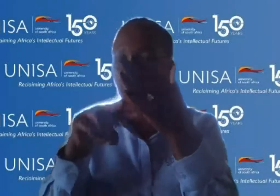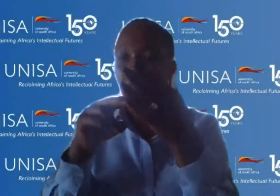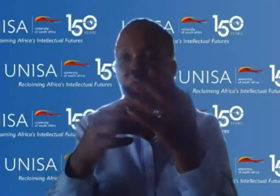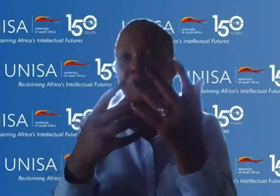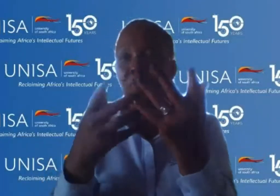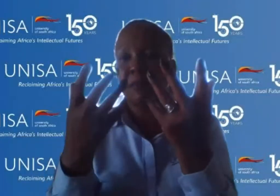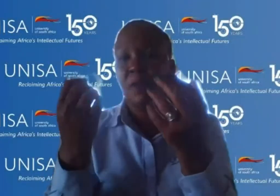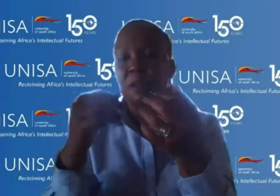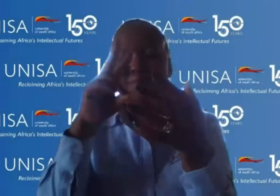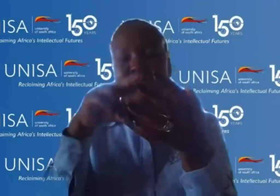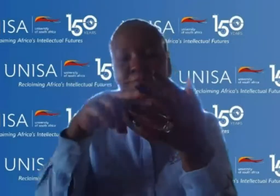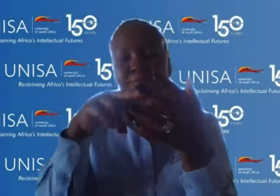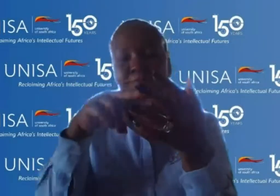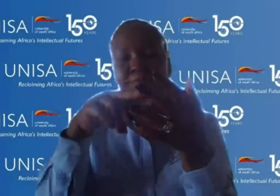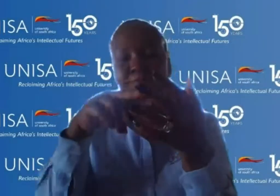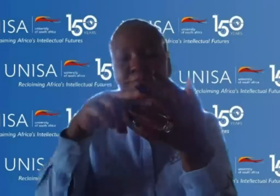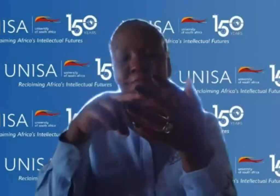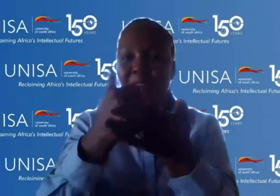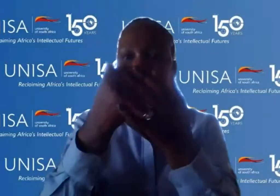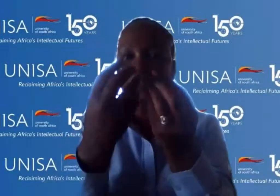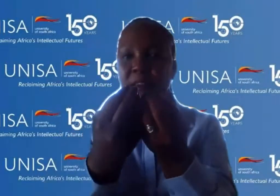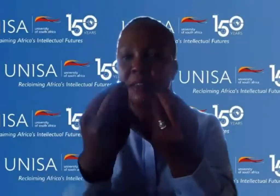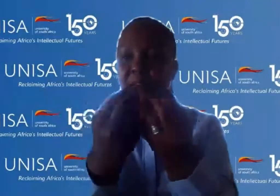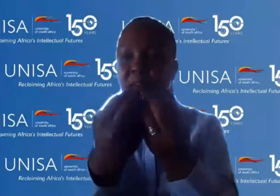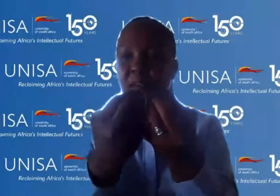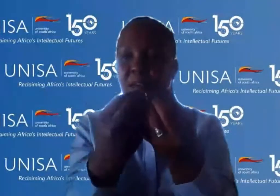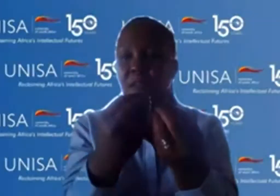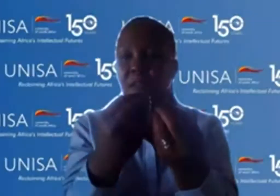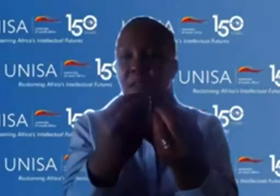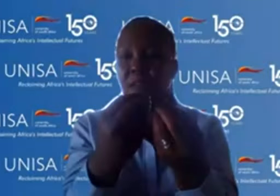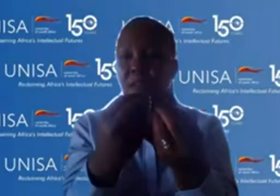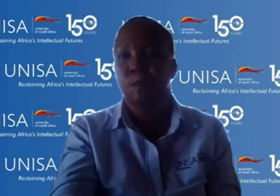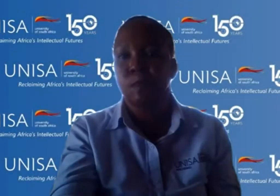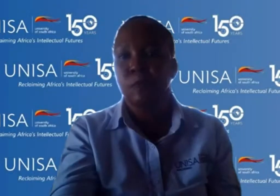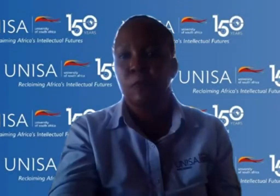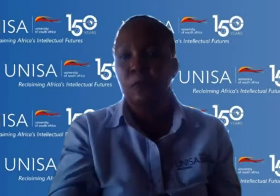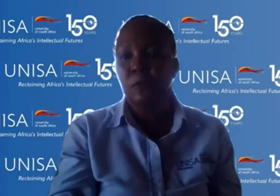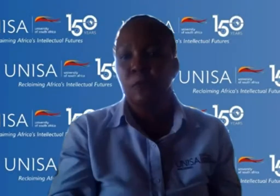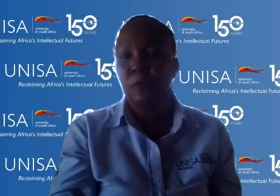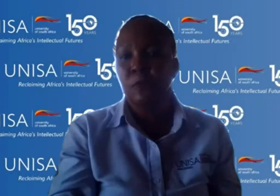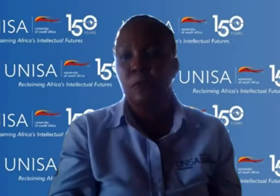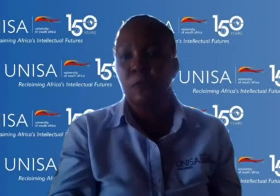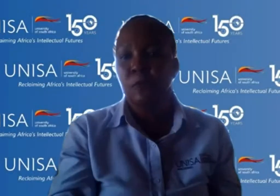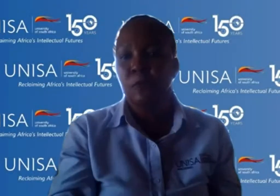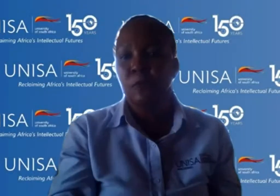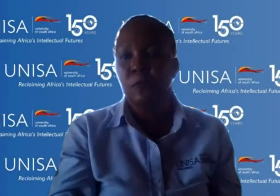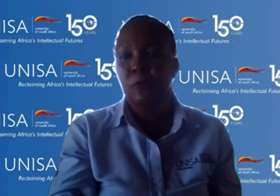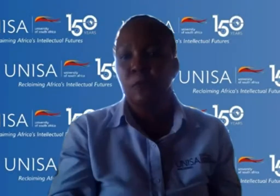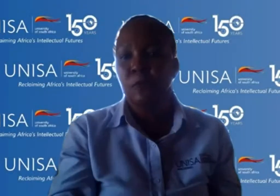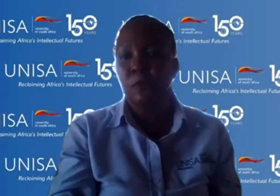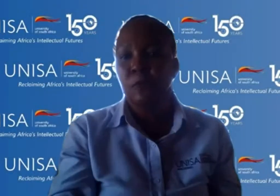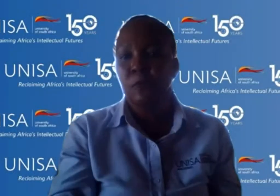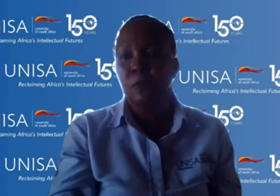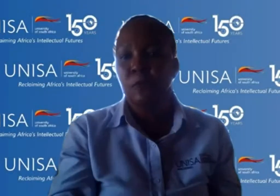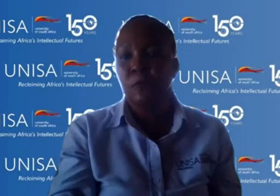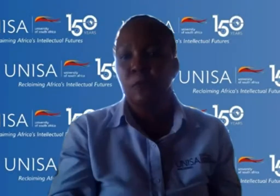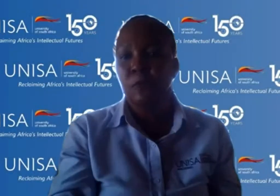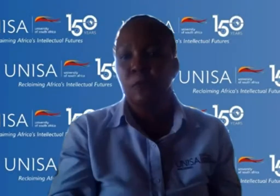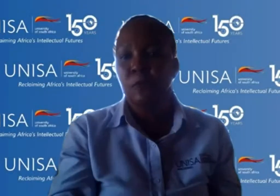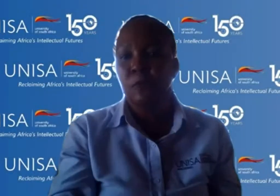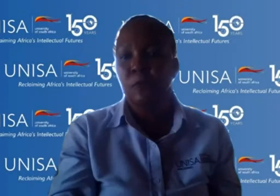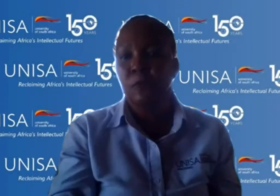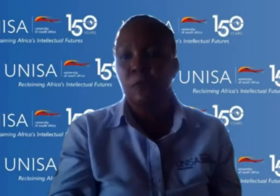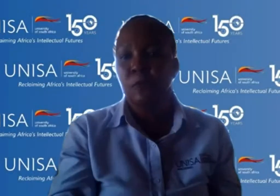you can take printed material and you can put it under a reading device and be able to actually get that in audio. You can save that